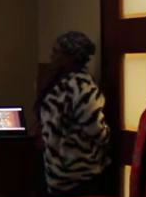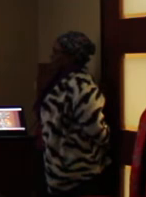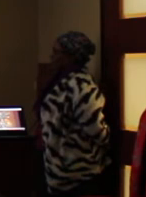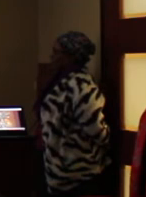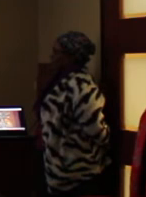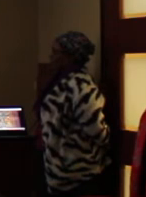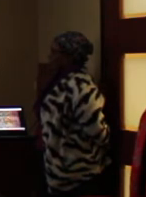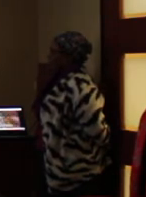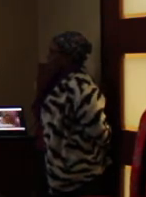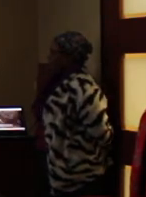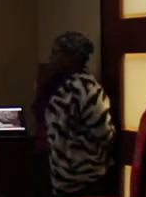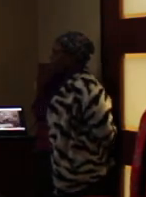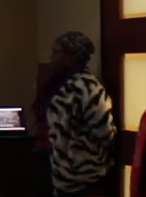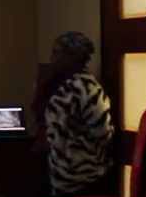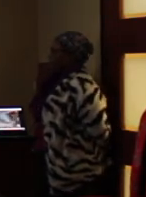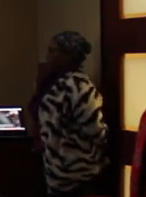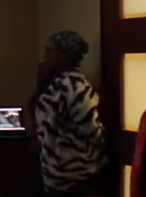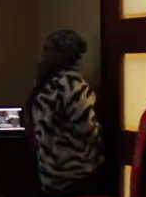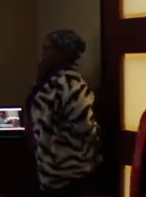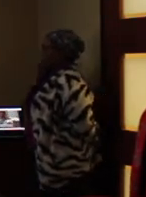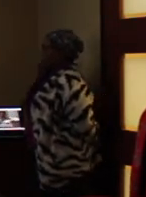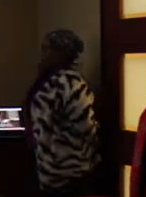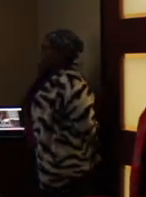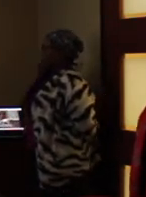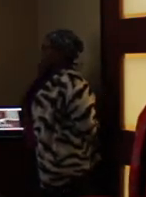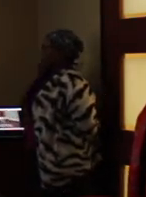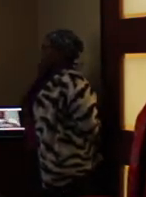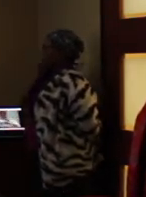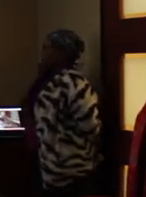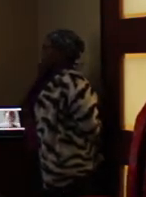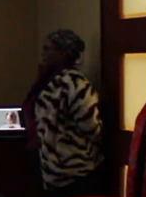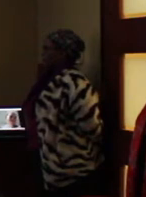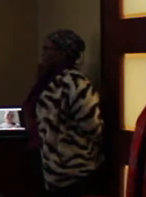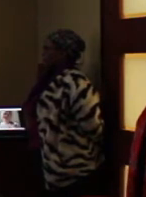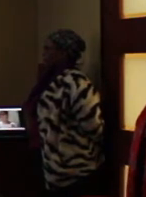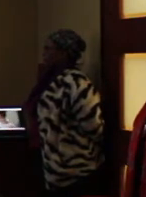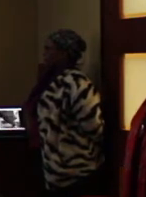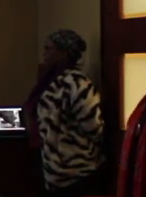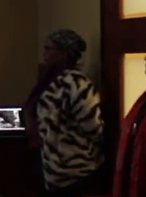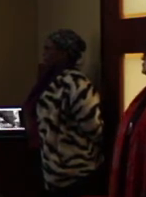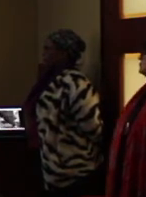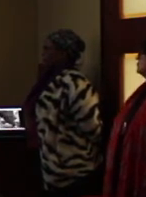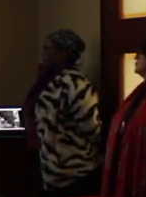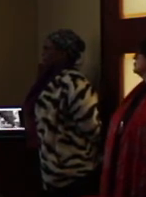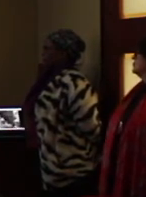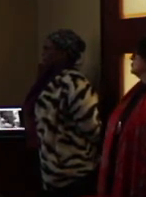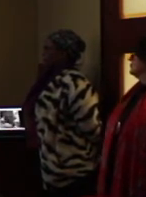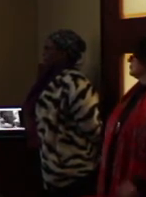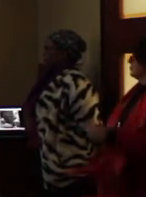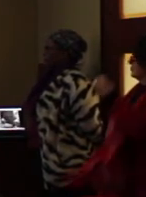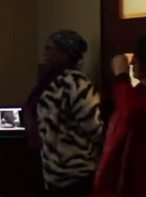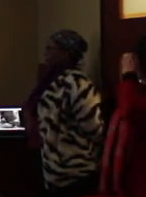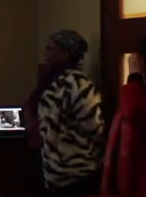negro, todo estaba mezclado y todos tenemos la cabeza, yo no sé. Yo pienso que en cada uno de esos rostros